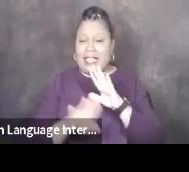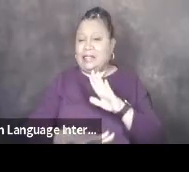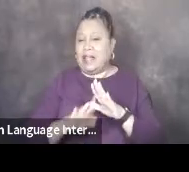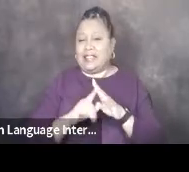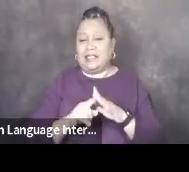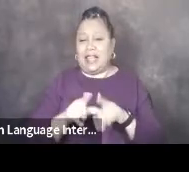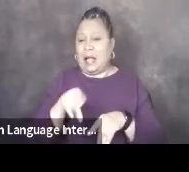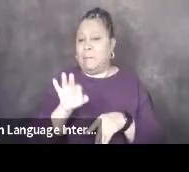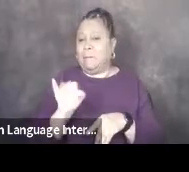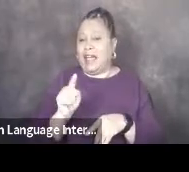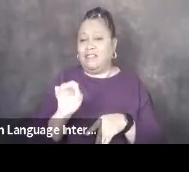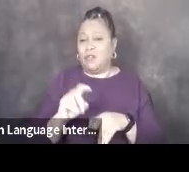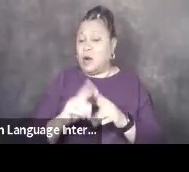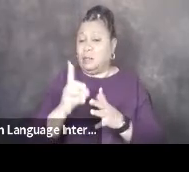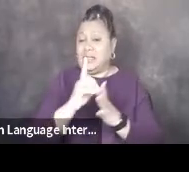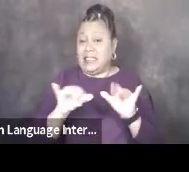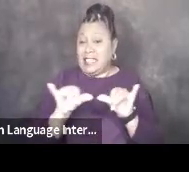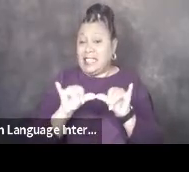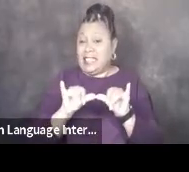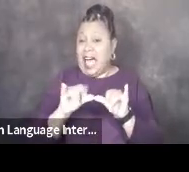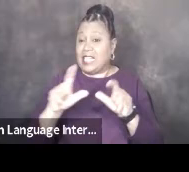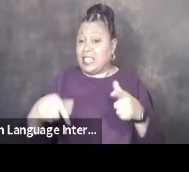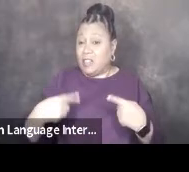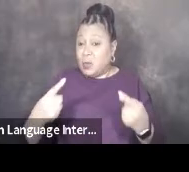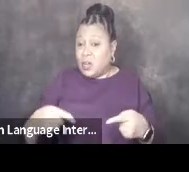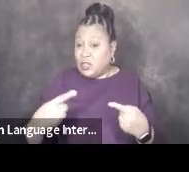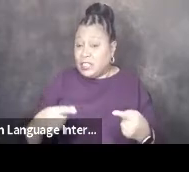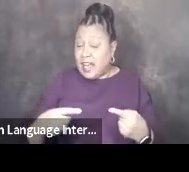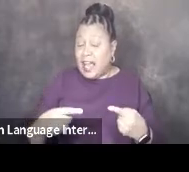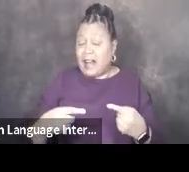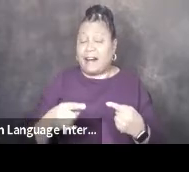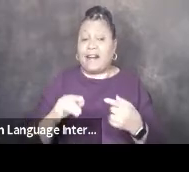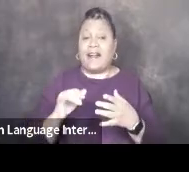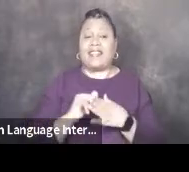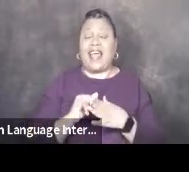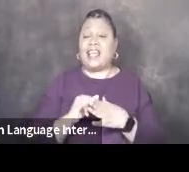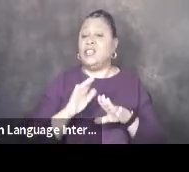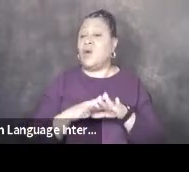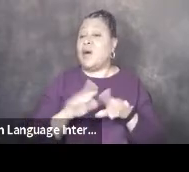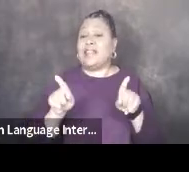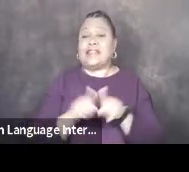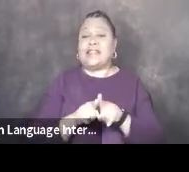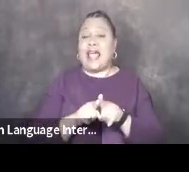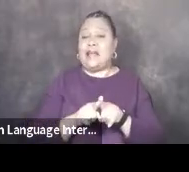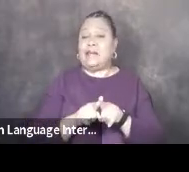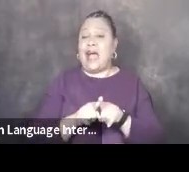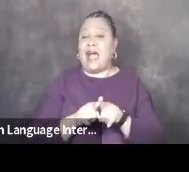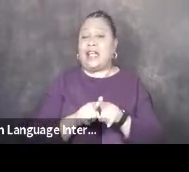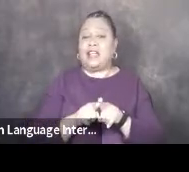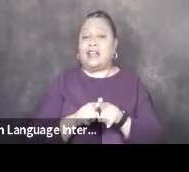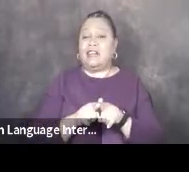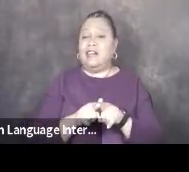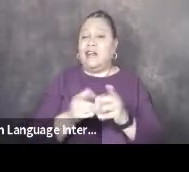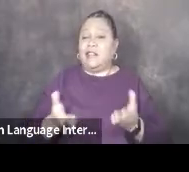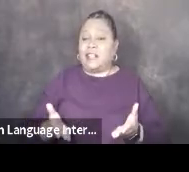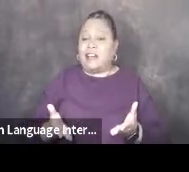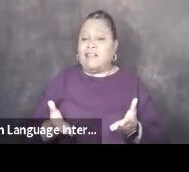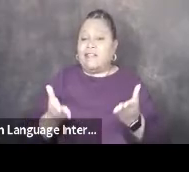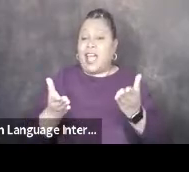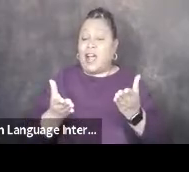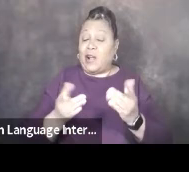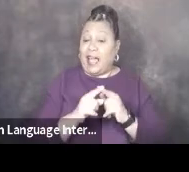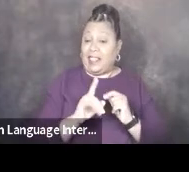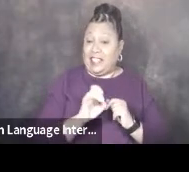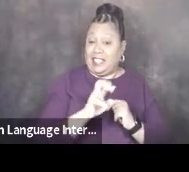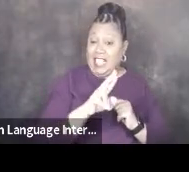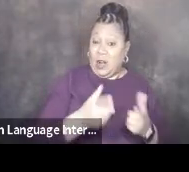a platform that's the size of your wheelchair that is on the same kind of conveyor rail system that the stair lift is, but